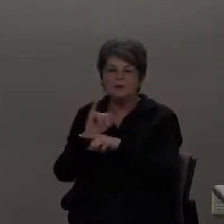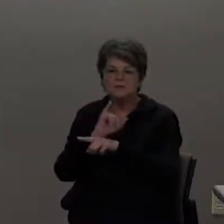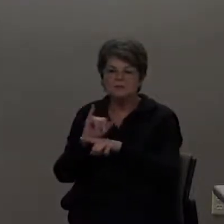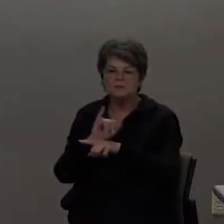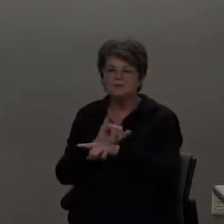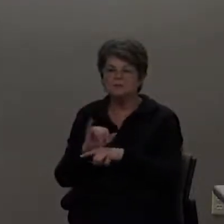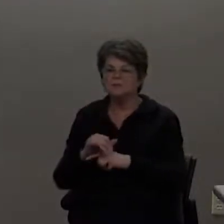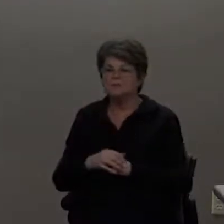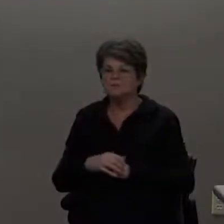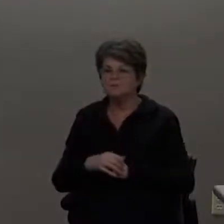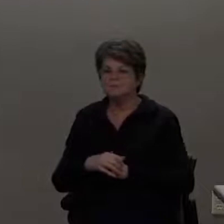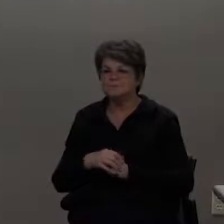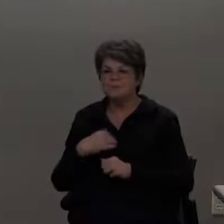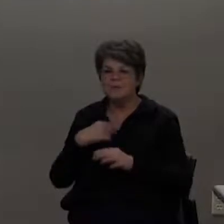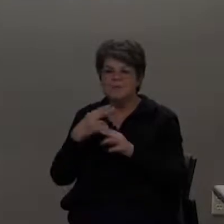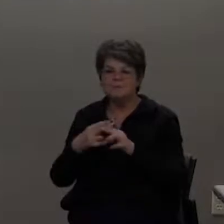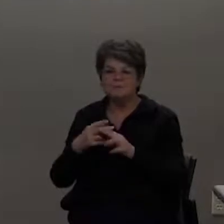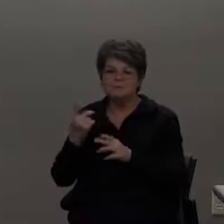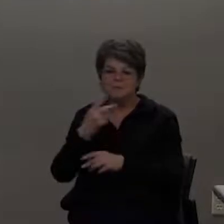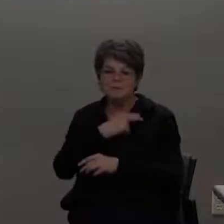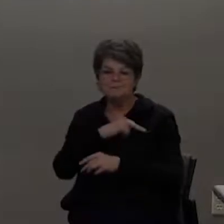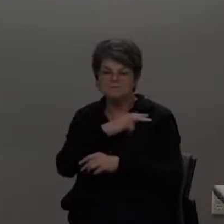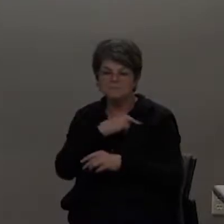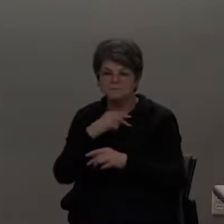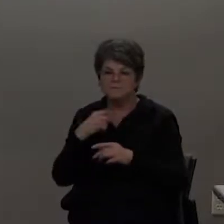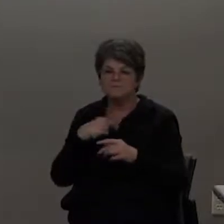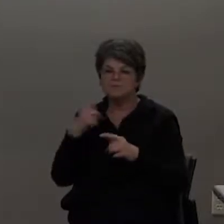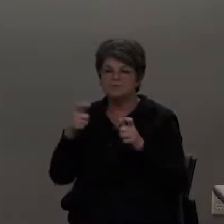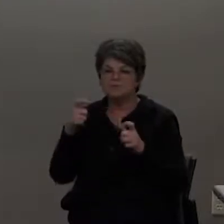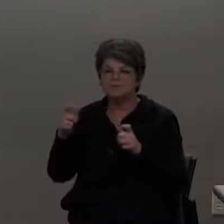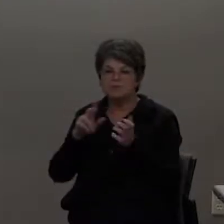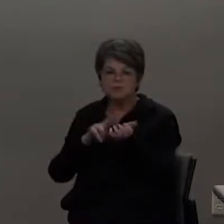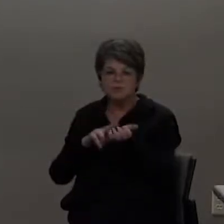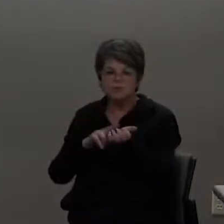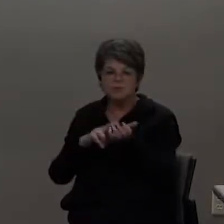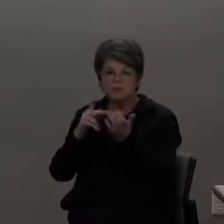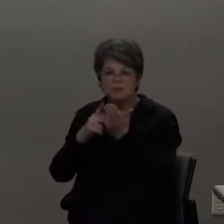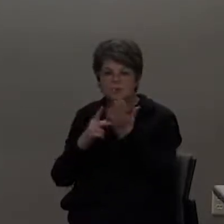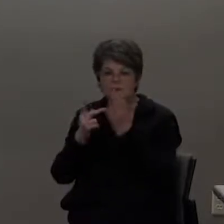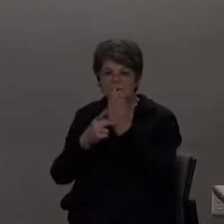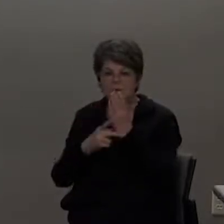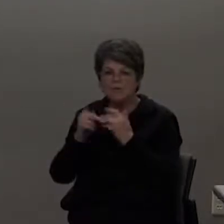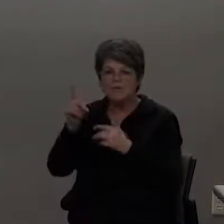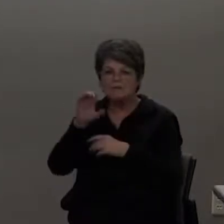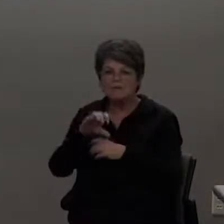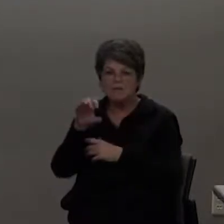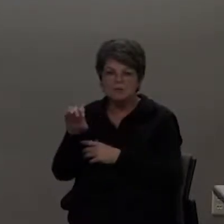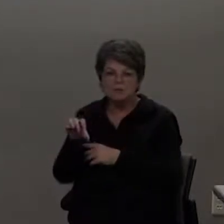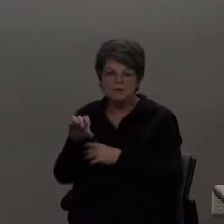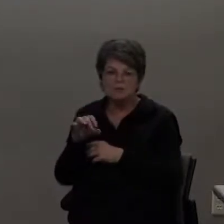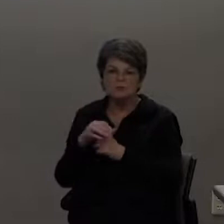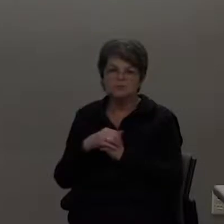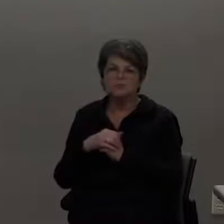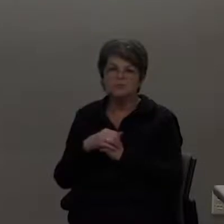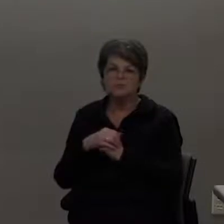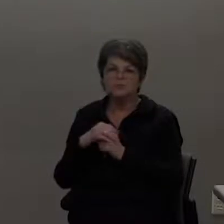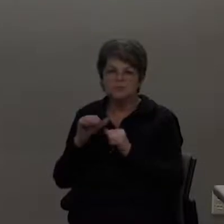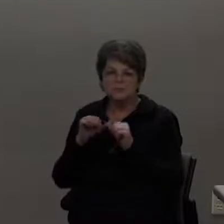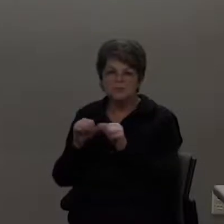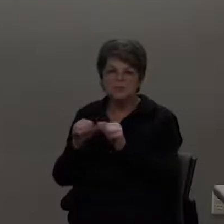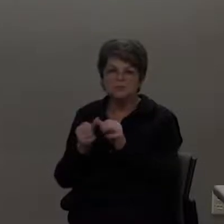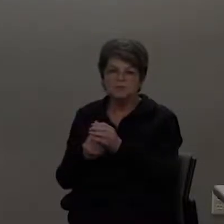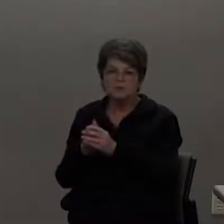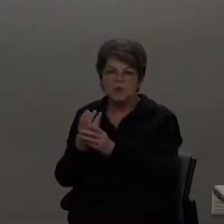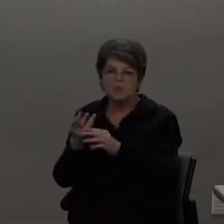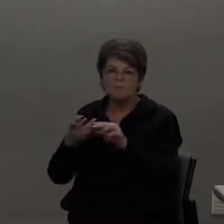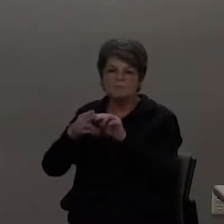I've mentioned that the Ephraim McDowell, I know that there's a tremendous nursing program, I believe, at Center. That's an, you know, I've continued to grow and build